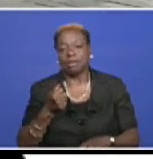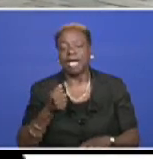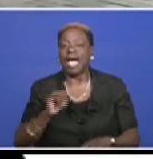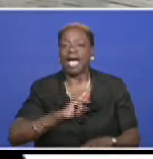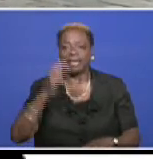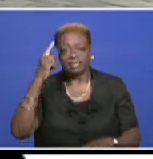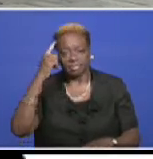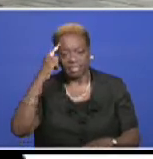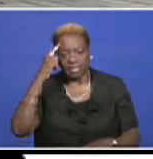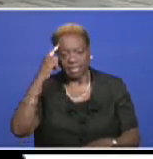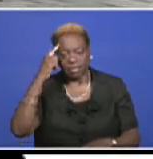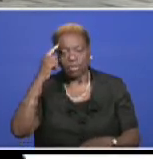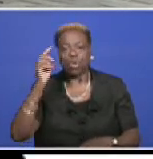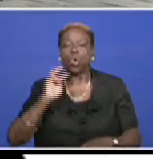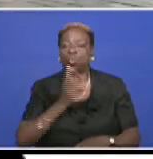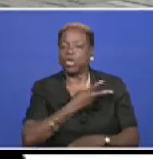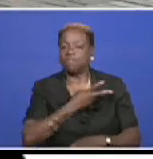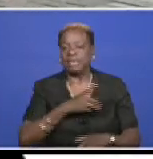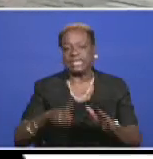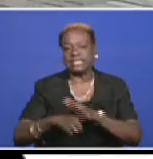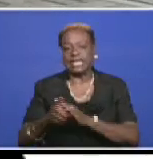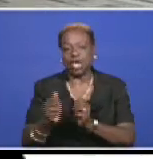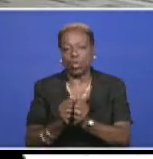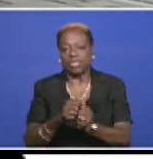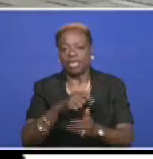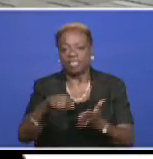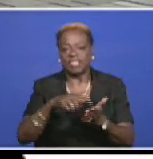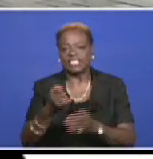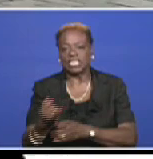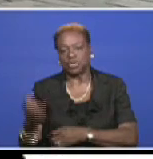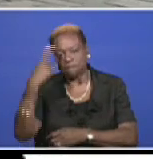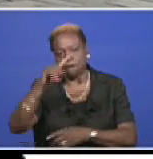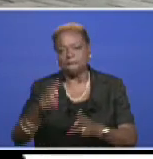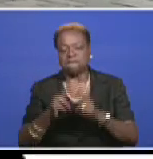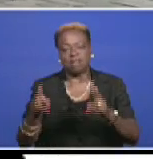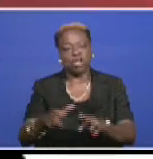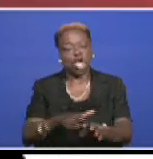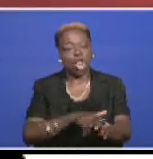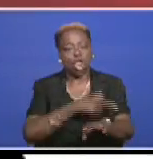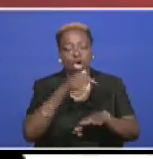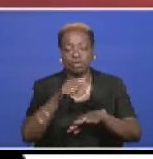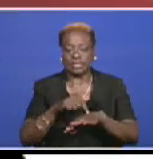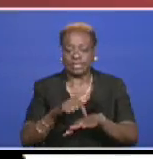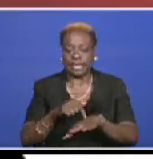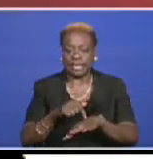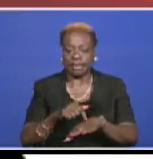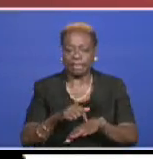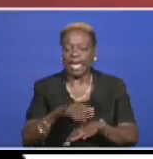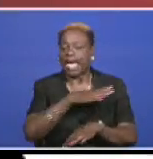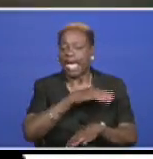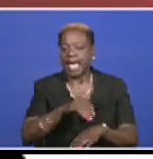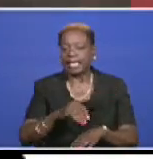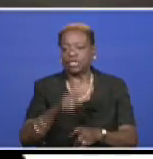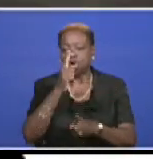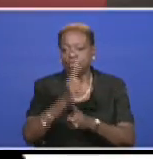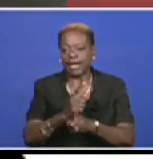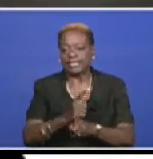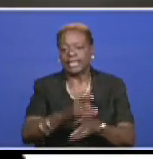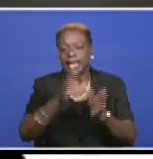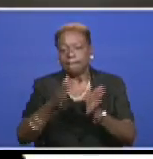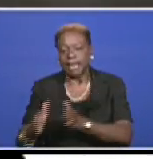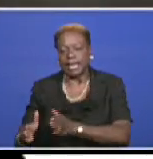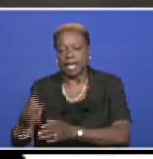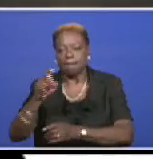I think we've been dealing with this issue for a very long time, and proper planning has to be done. If you